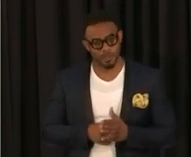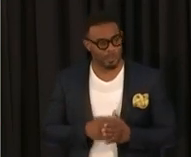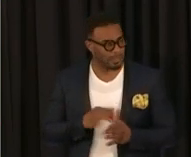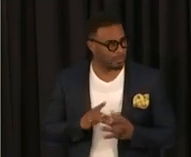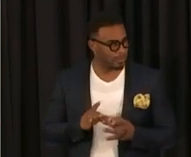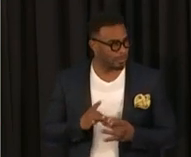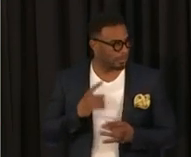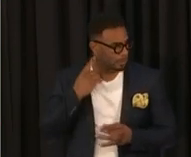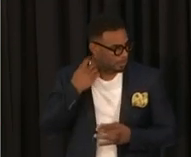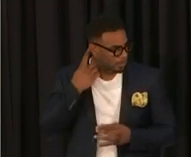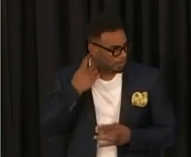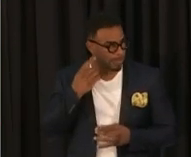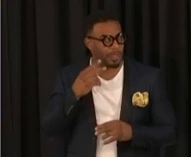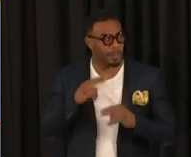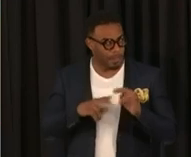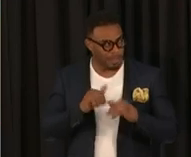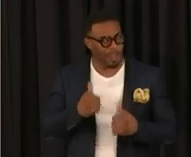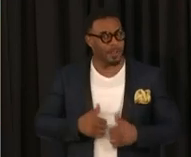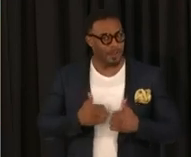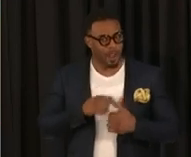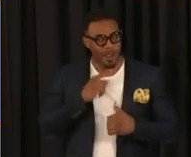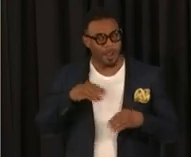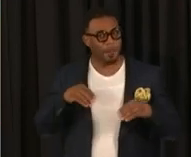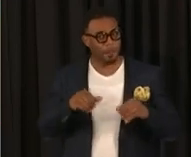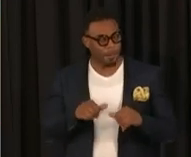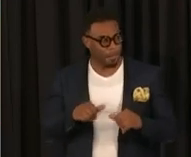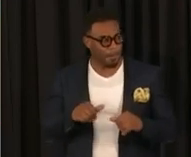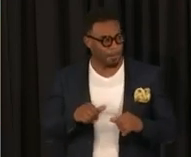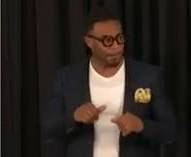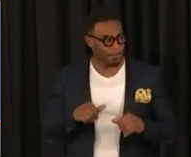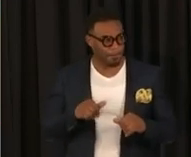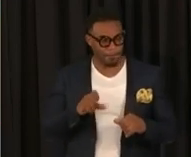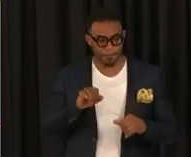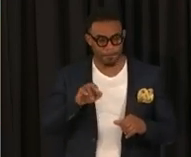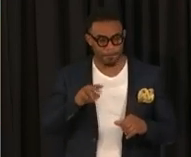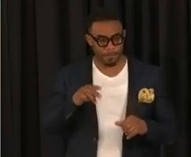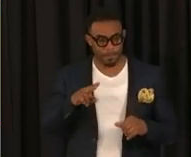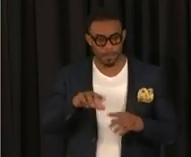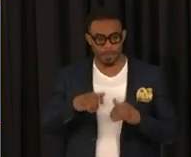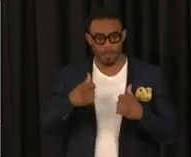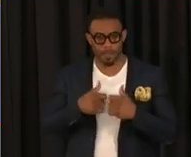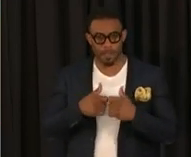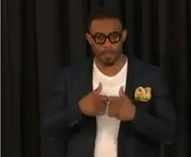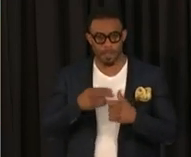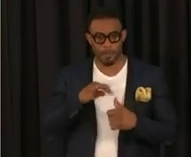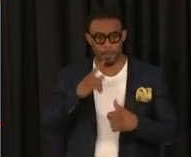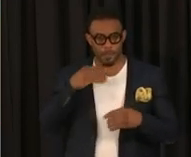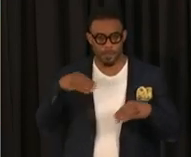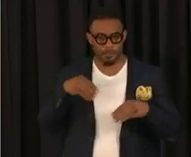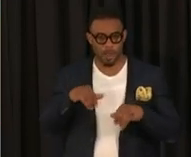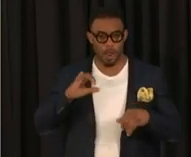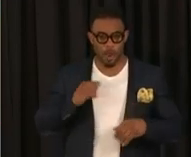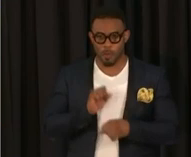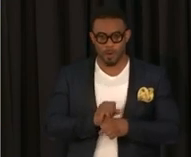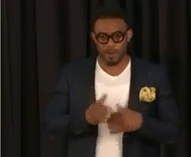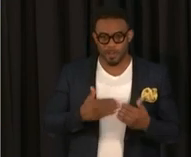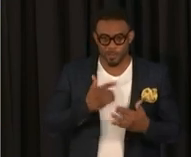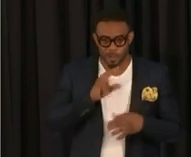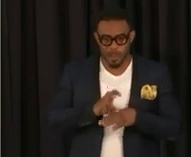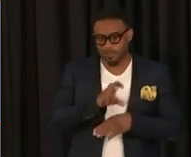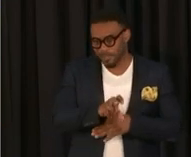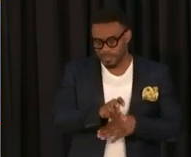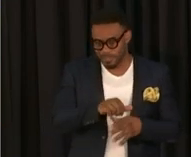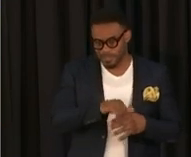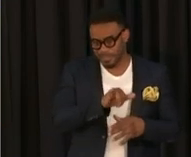charge, I should mention buildings and residents are paying a surcharge on their energy bills to fund our work. So they